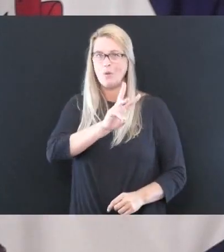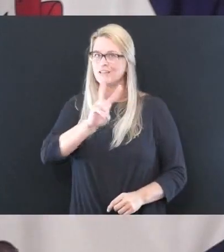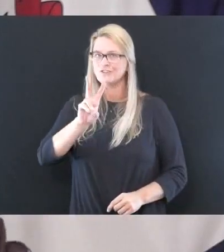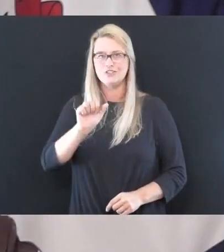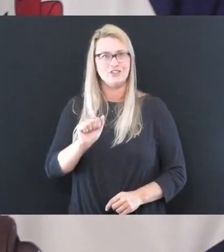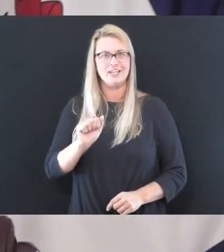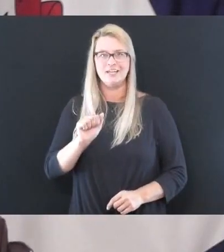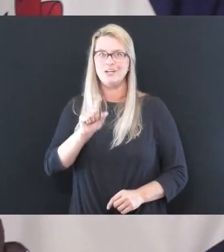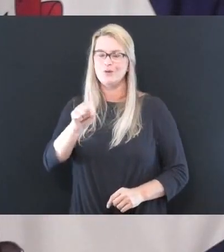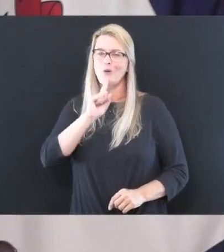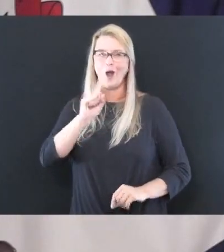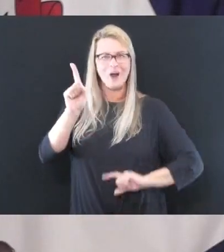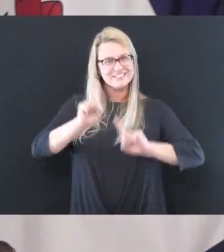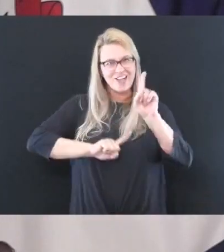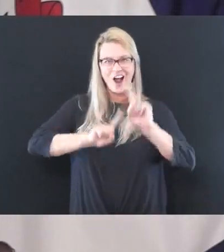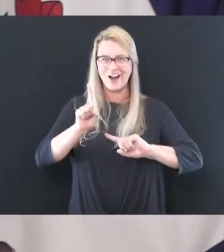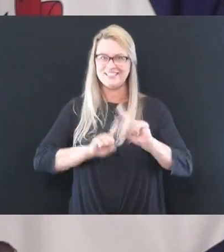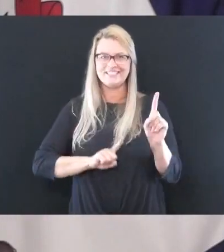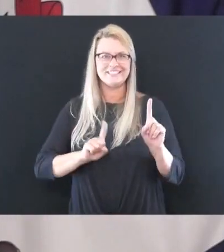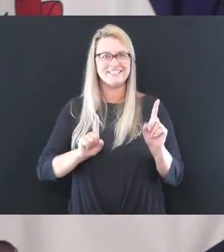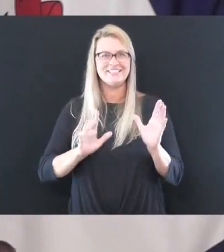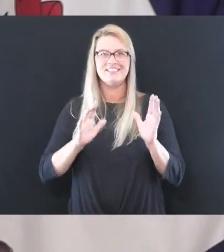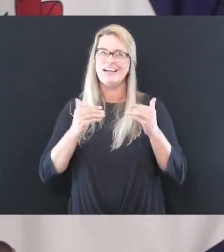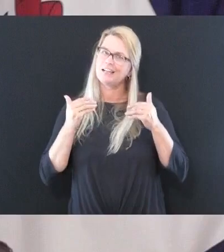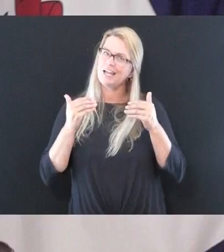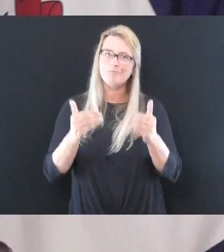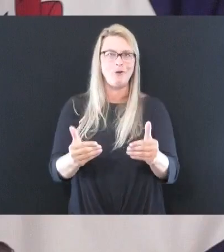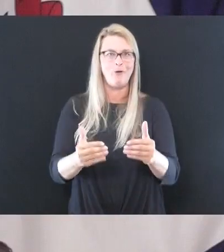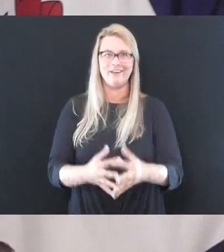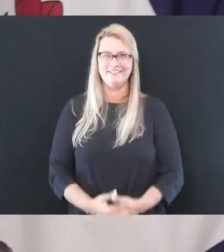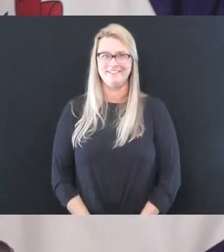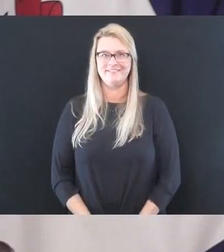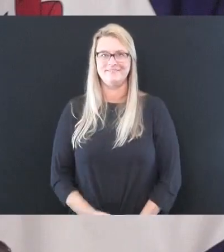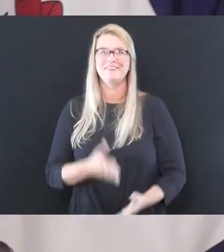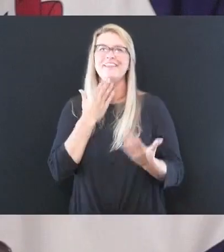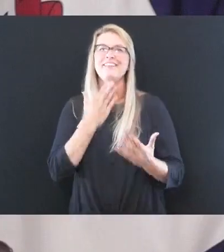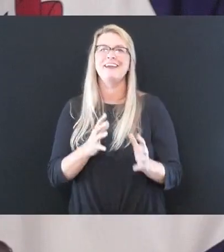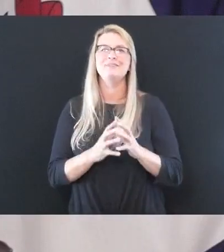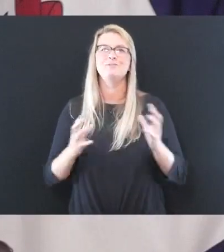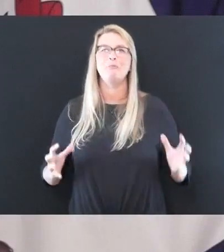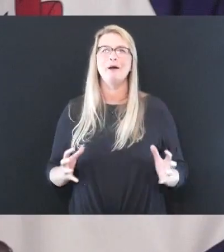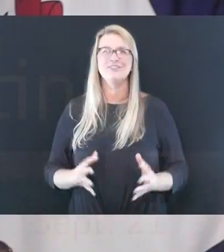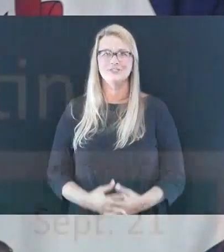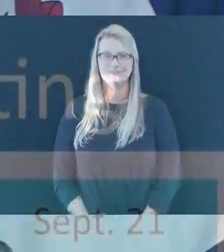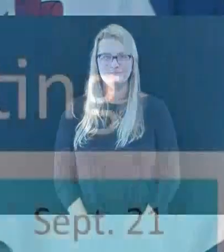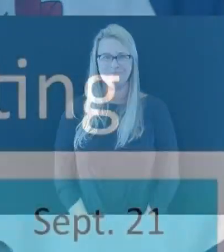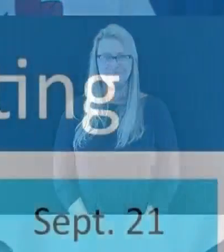you're superstars in every way, and let's just keep doing it. Thank you so much.